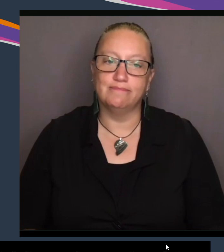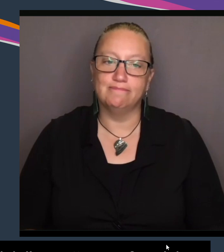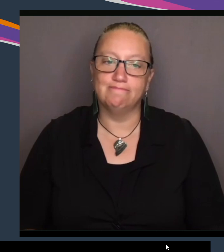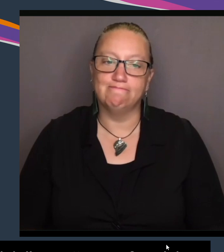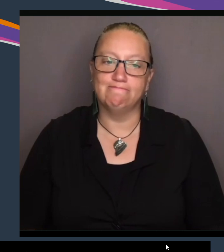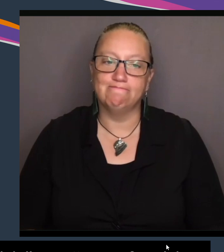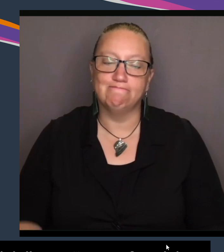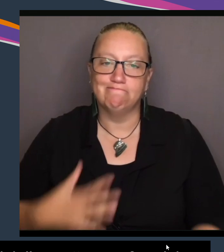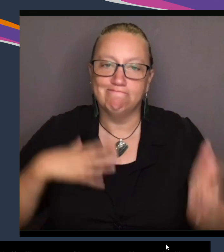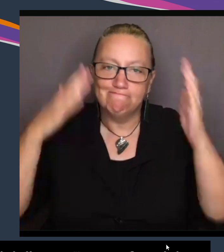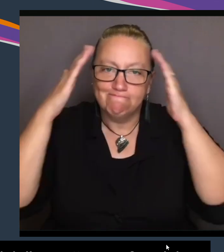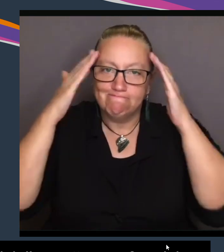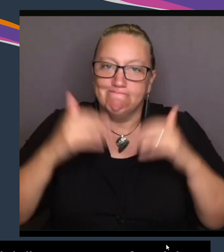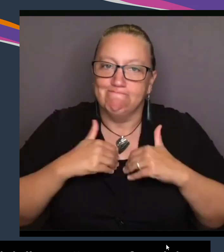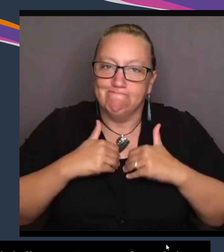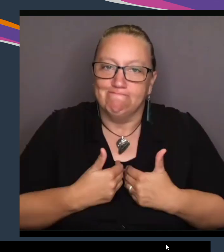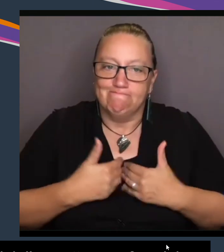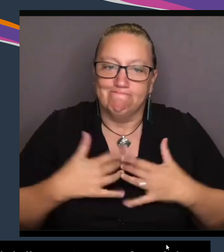Sissy.